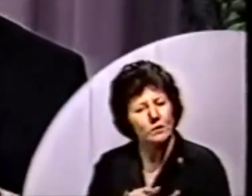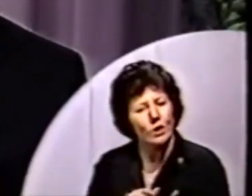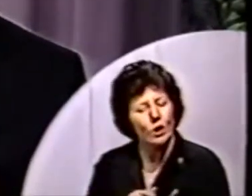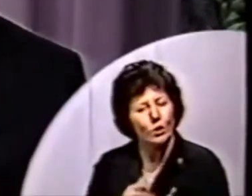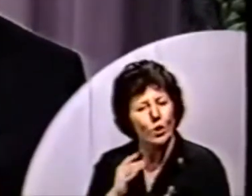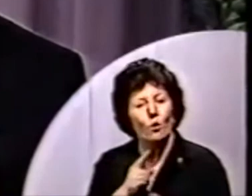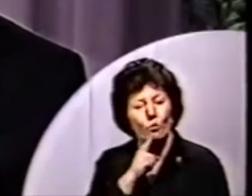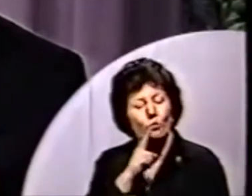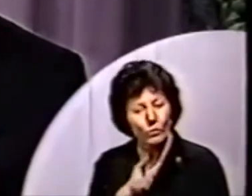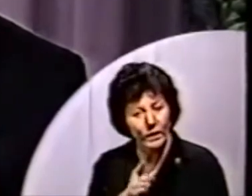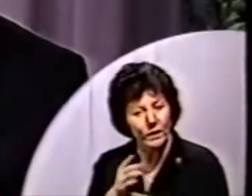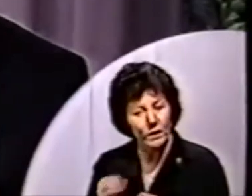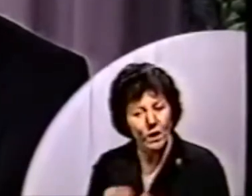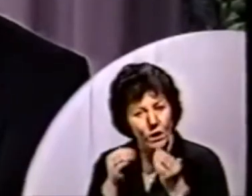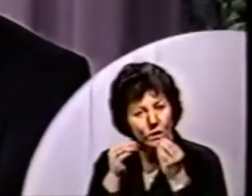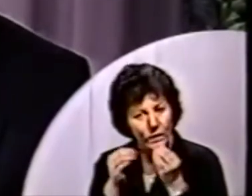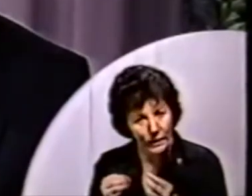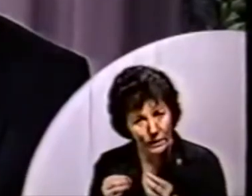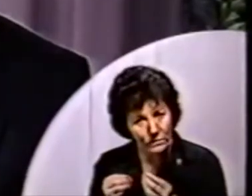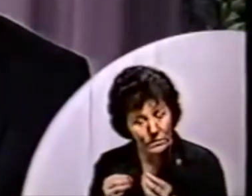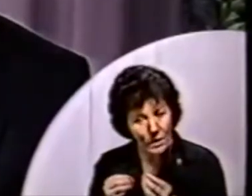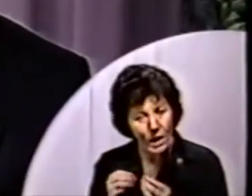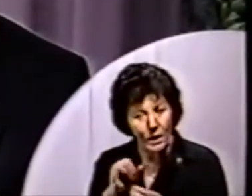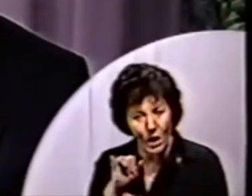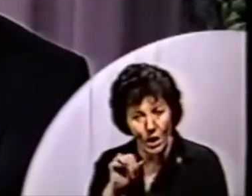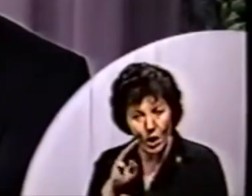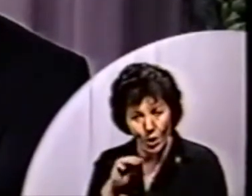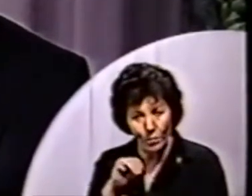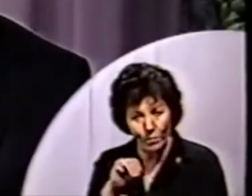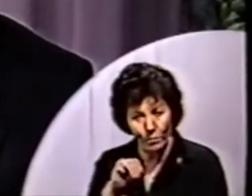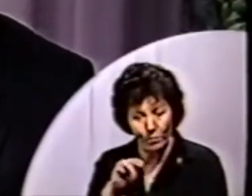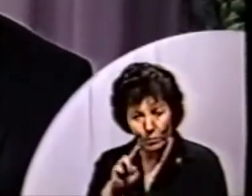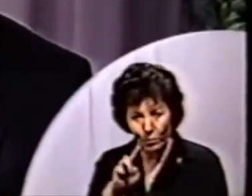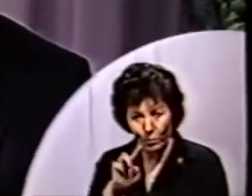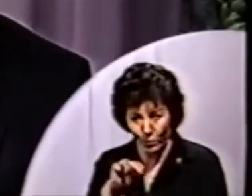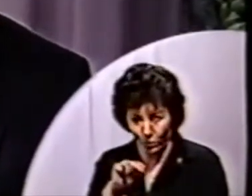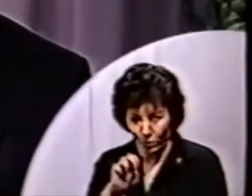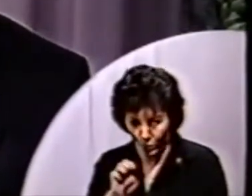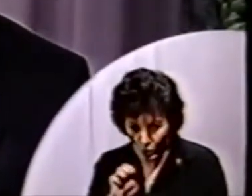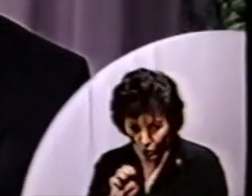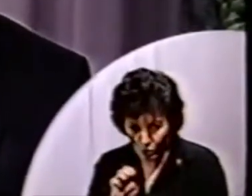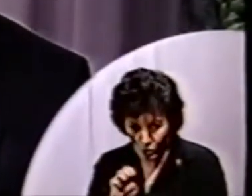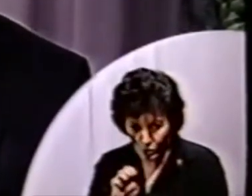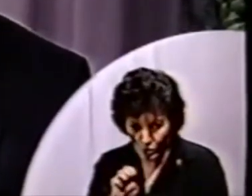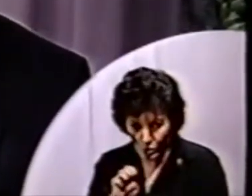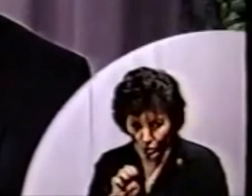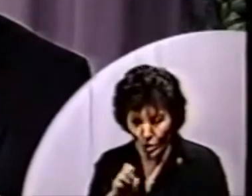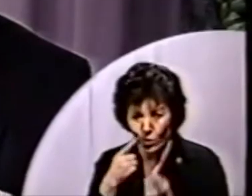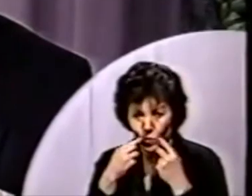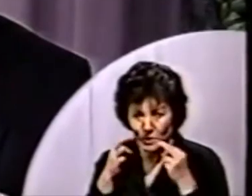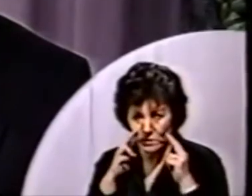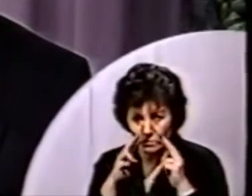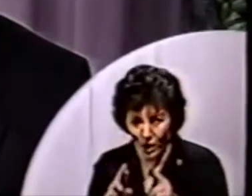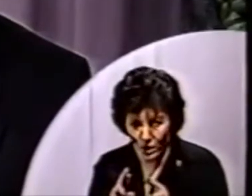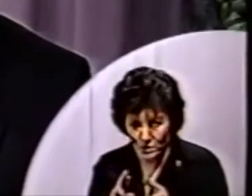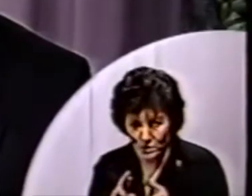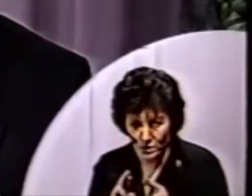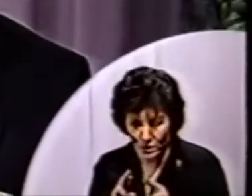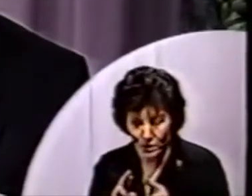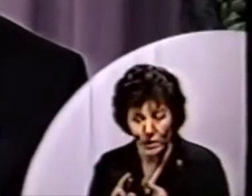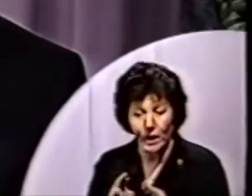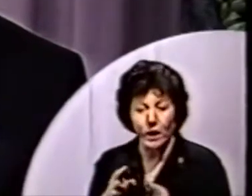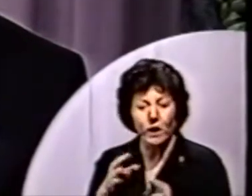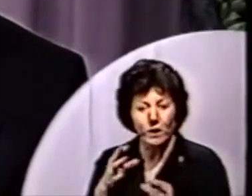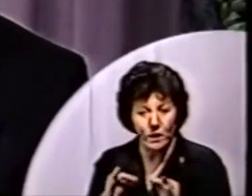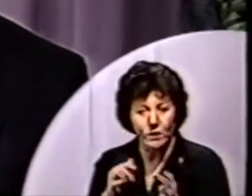an immune response, and if that immune response is the correct immune response to keep